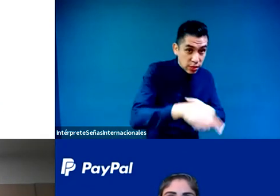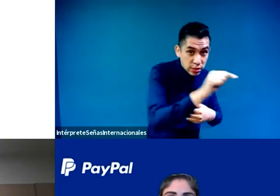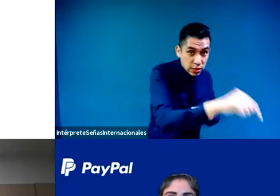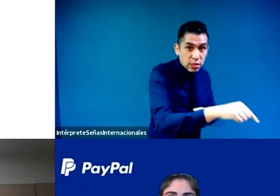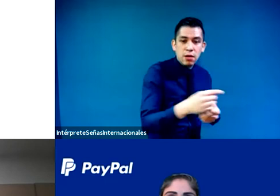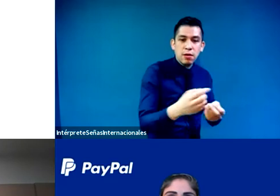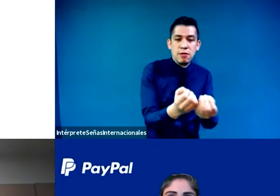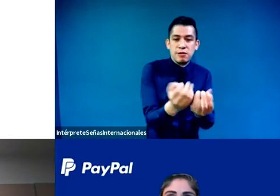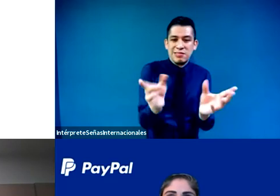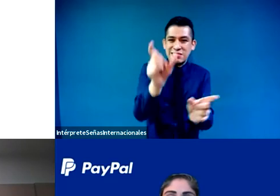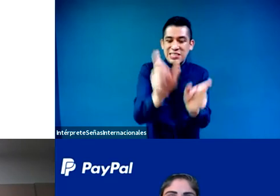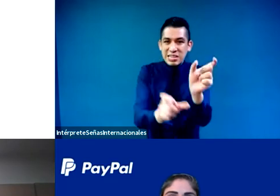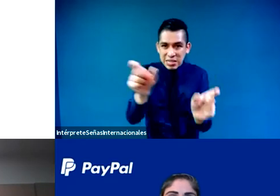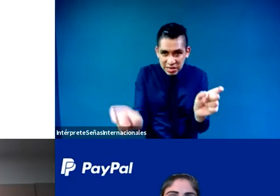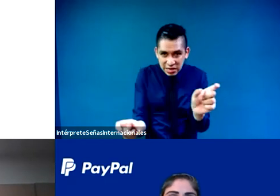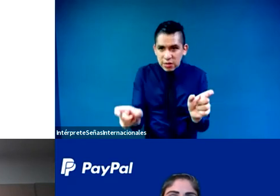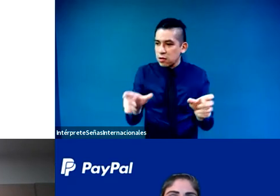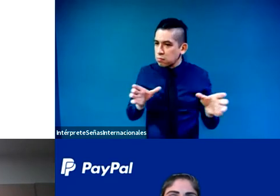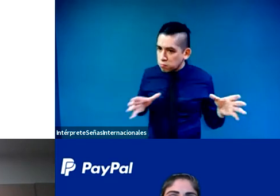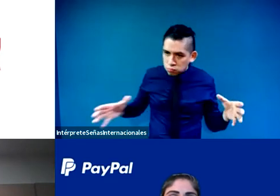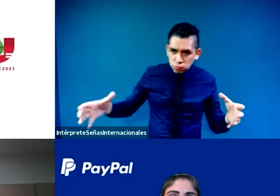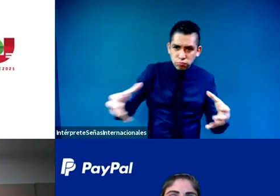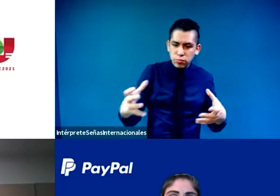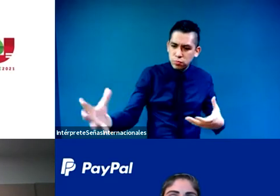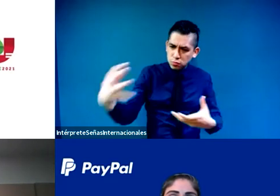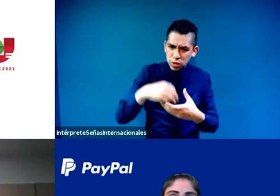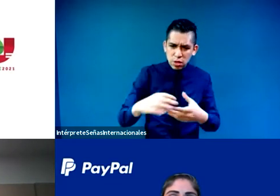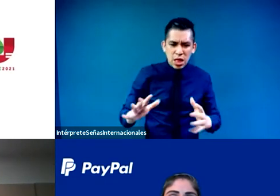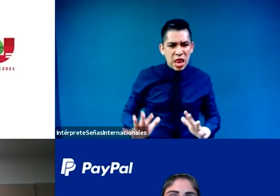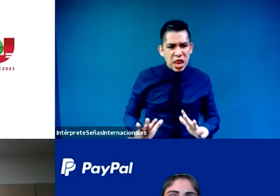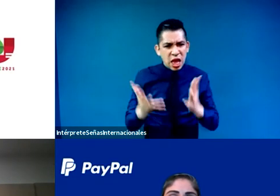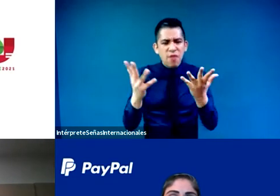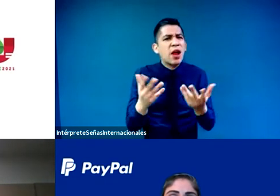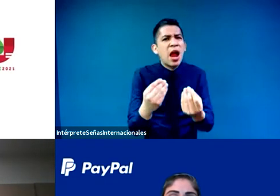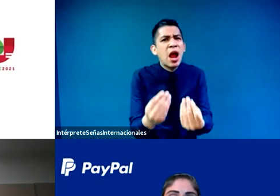Kachambwa. Then I have a question for Ms. Hendricks.